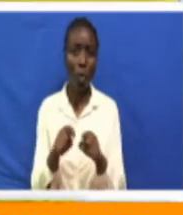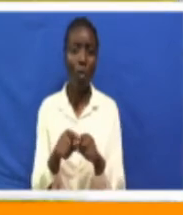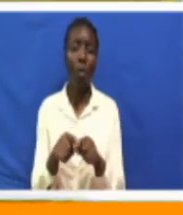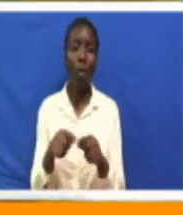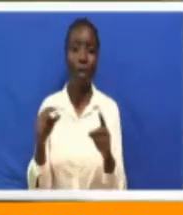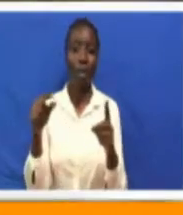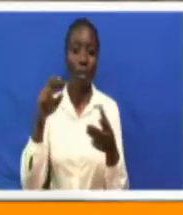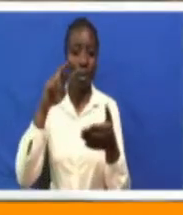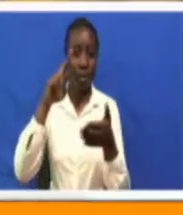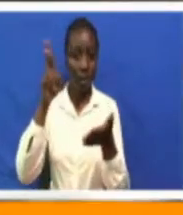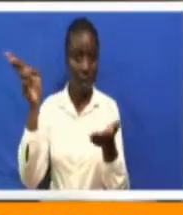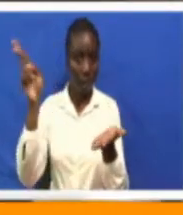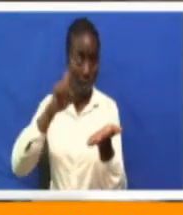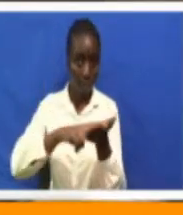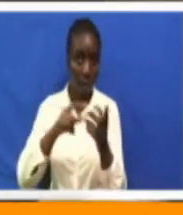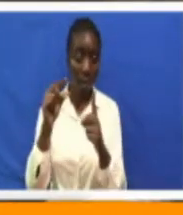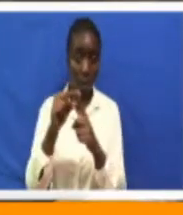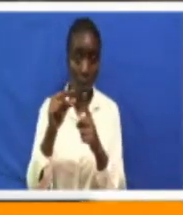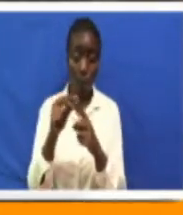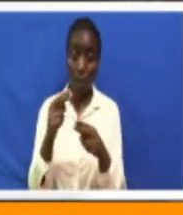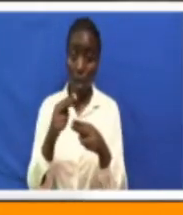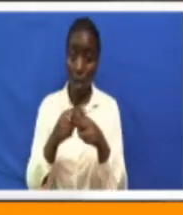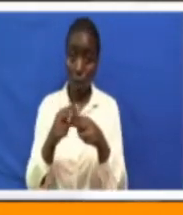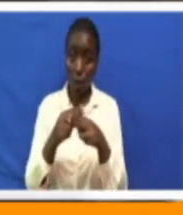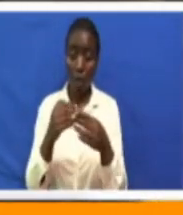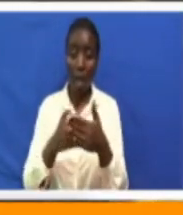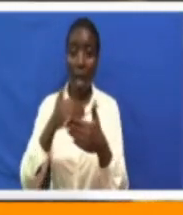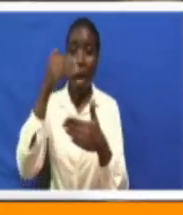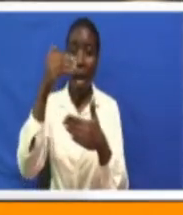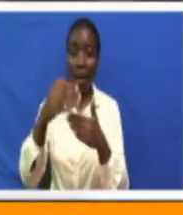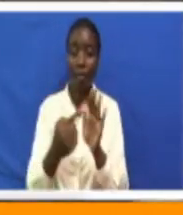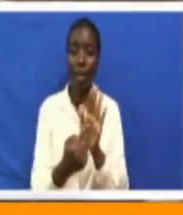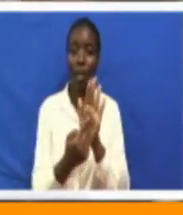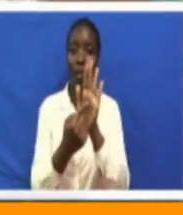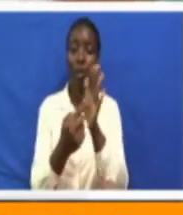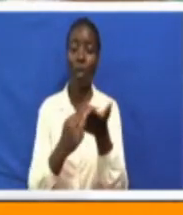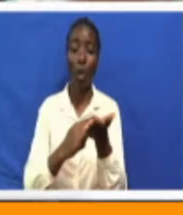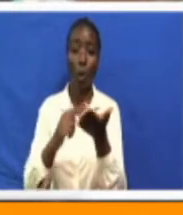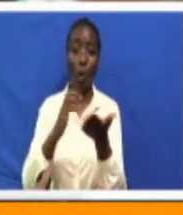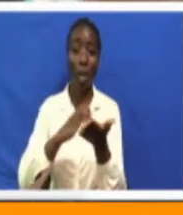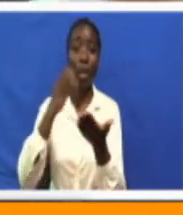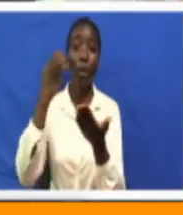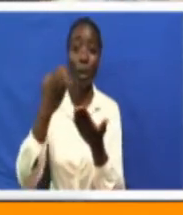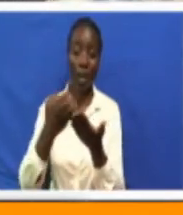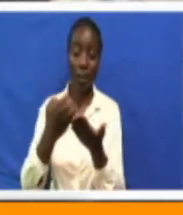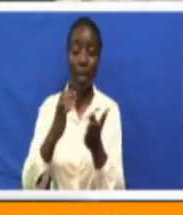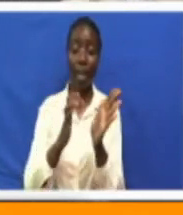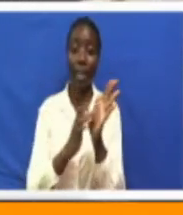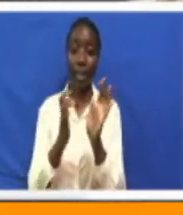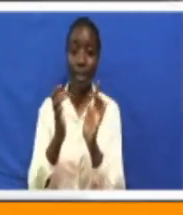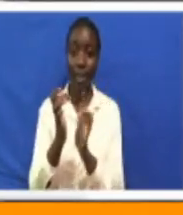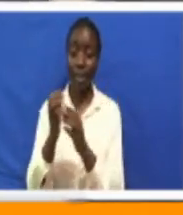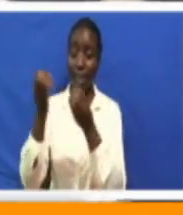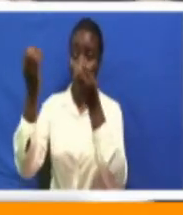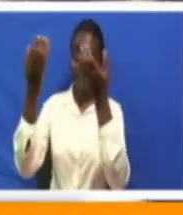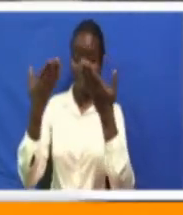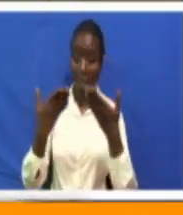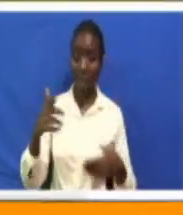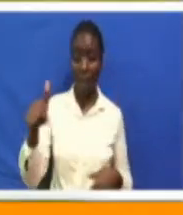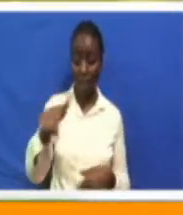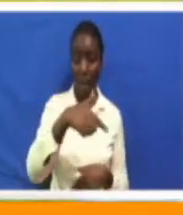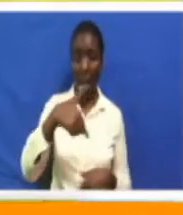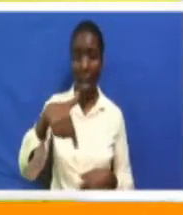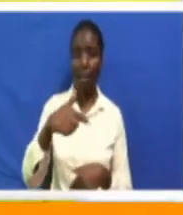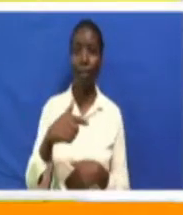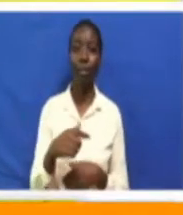words soon after instituting the Holy Eucharist Jesus gave us his new command